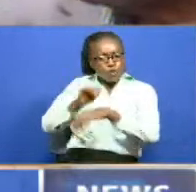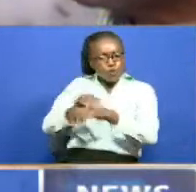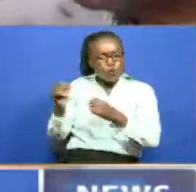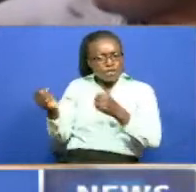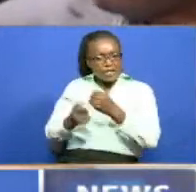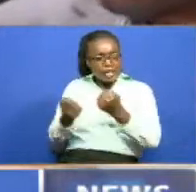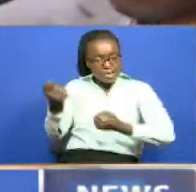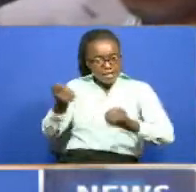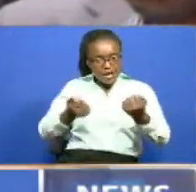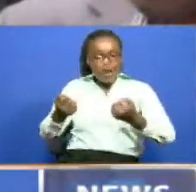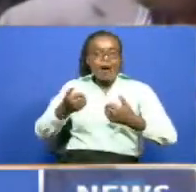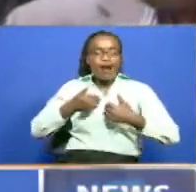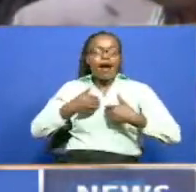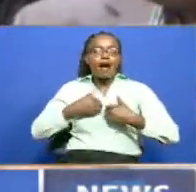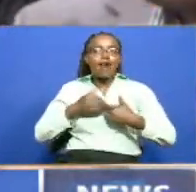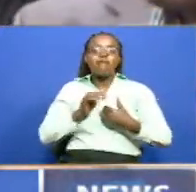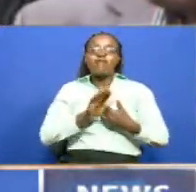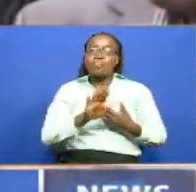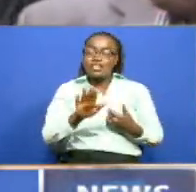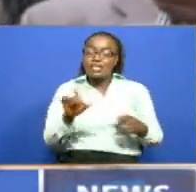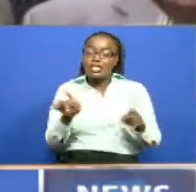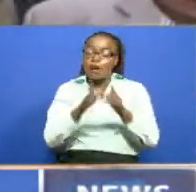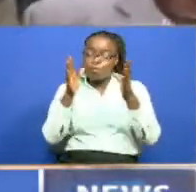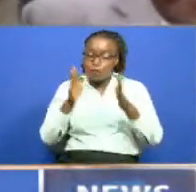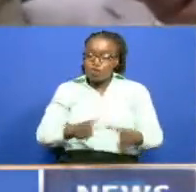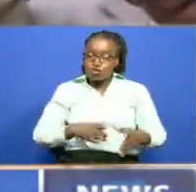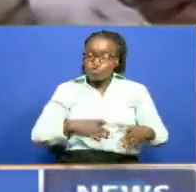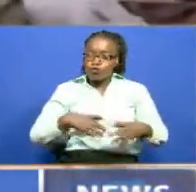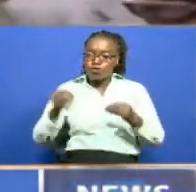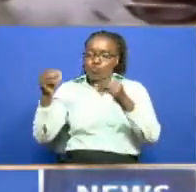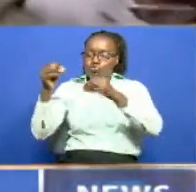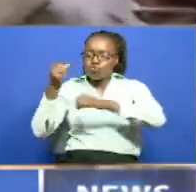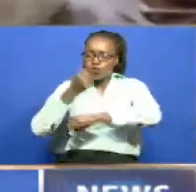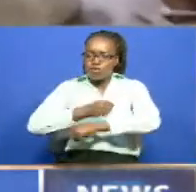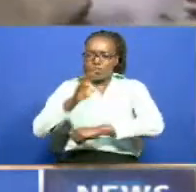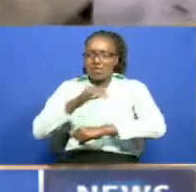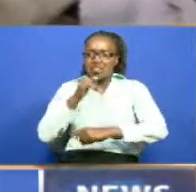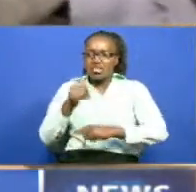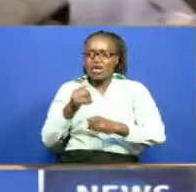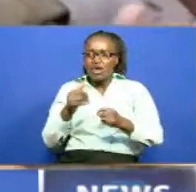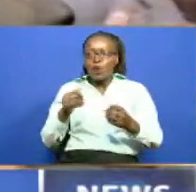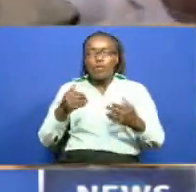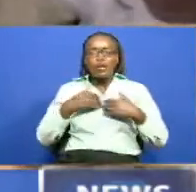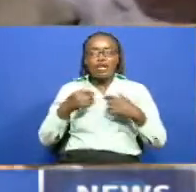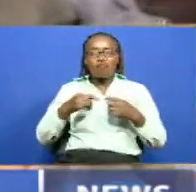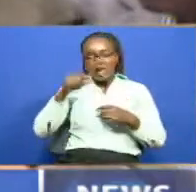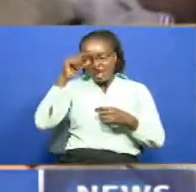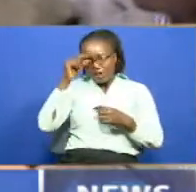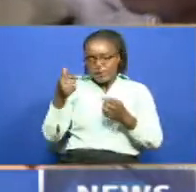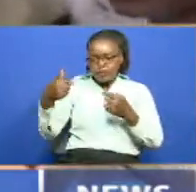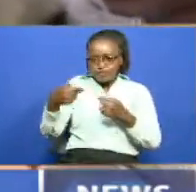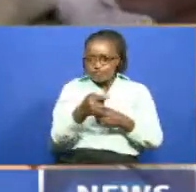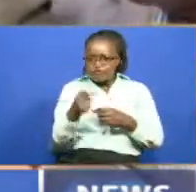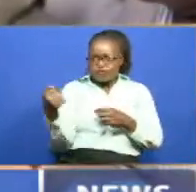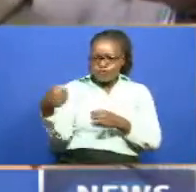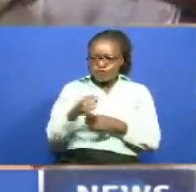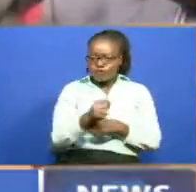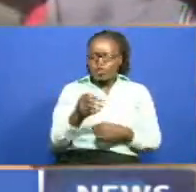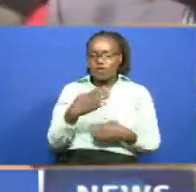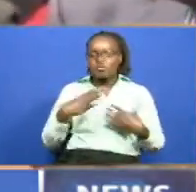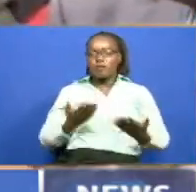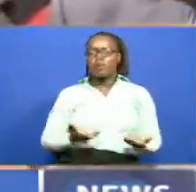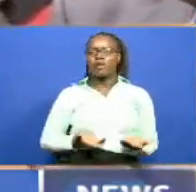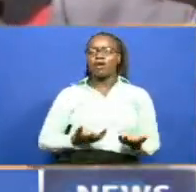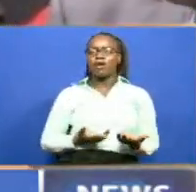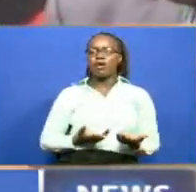gari yake kama mtu alienda kwa shule. You can't say we are going to form a government of gamblers. A